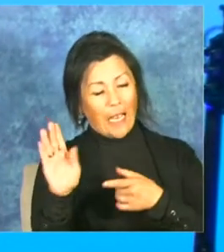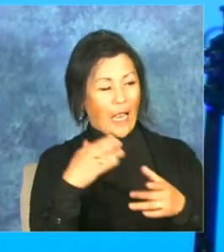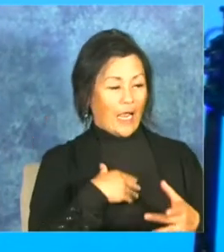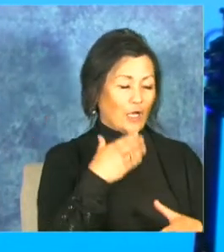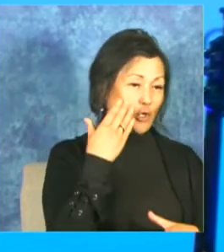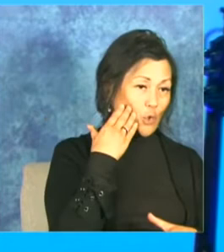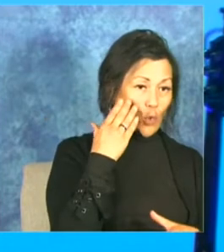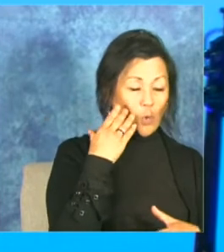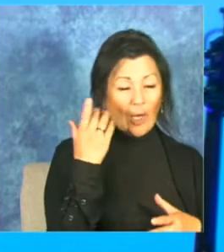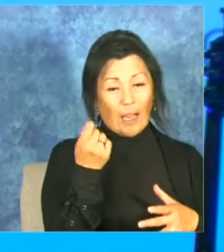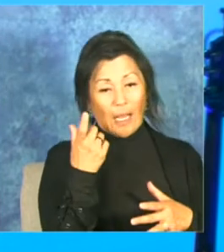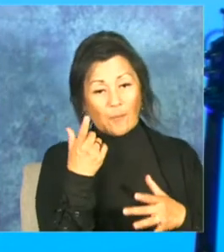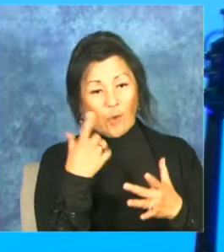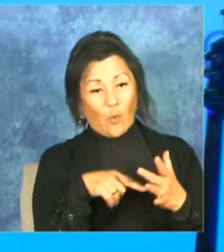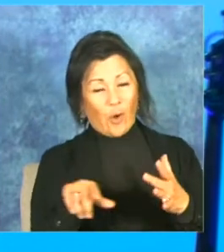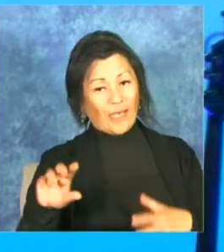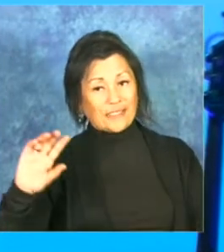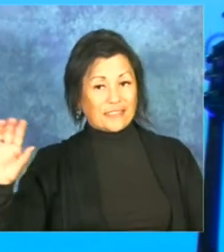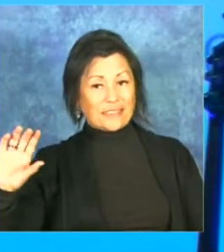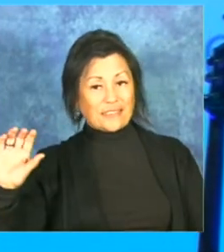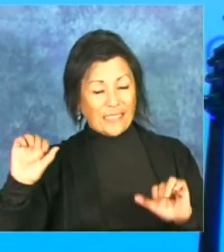aware of a little bit of what C's can be.